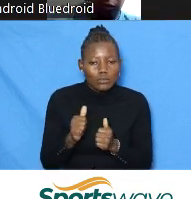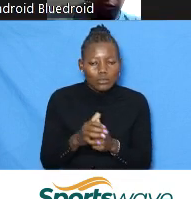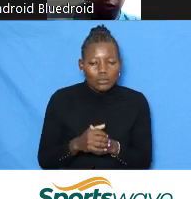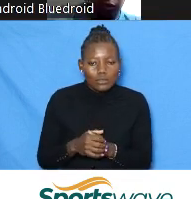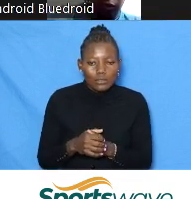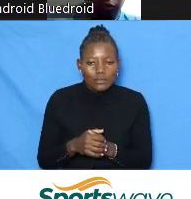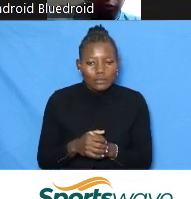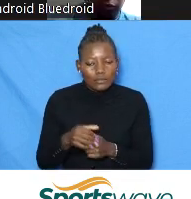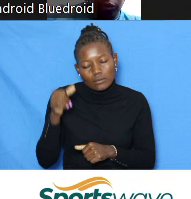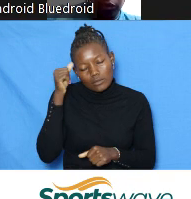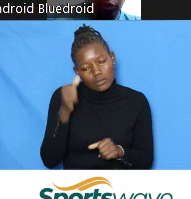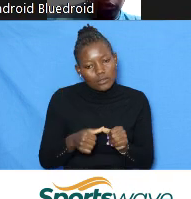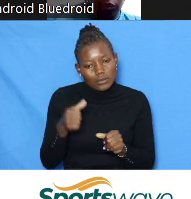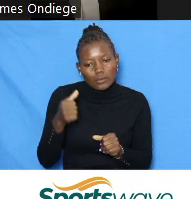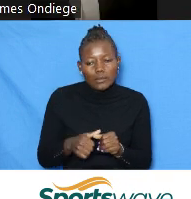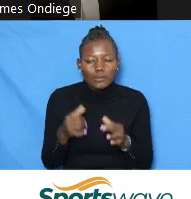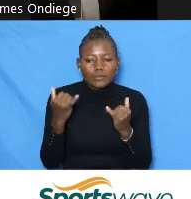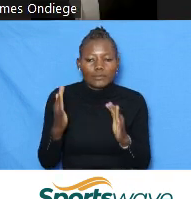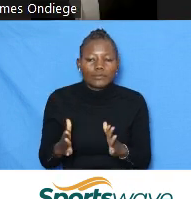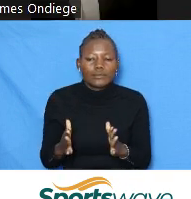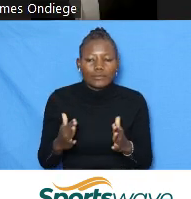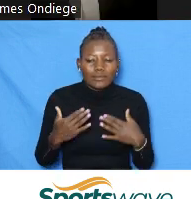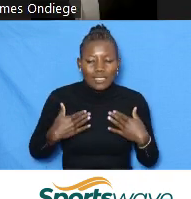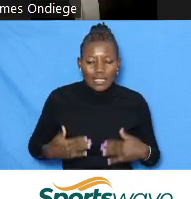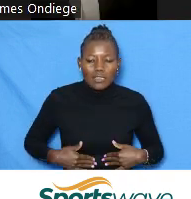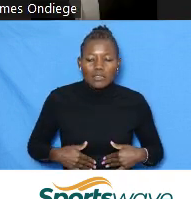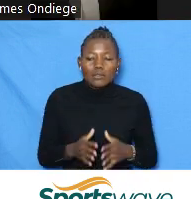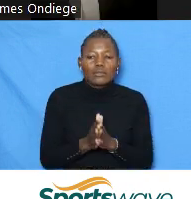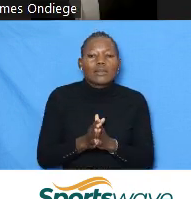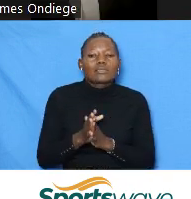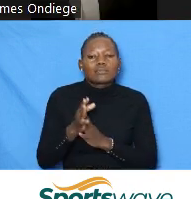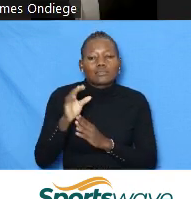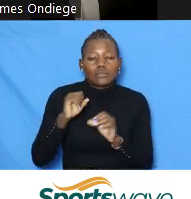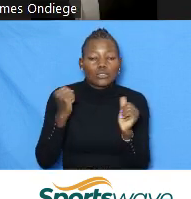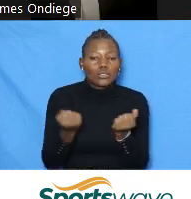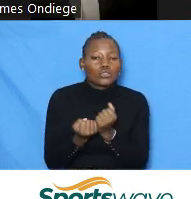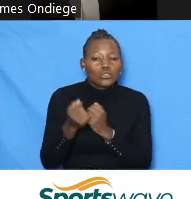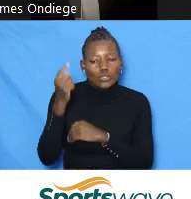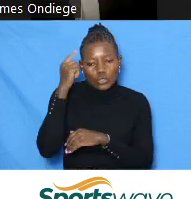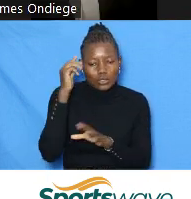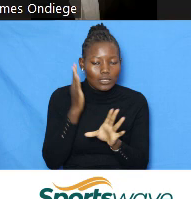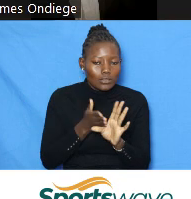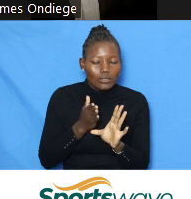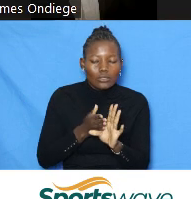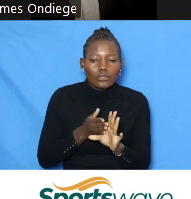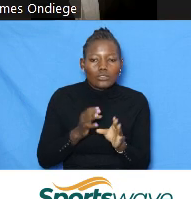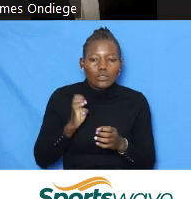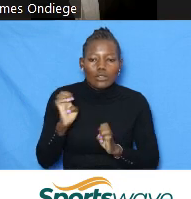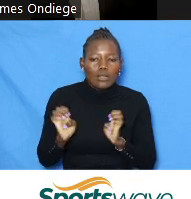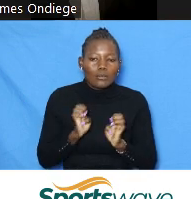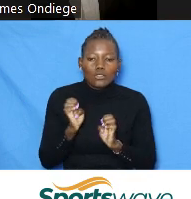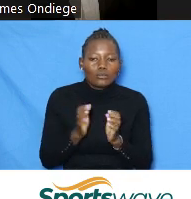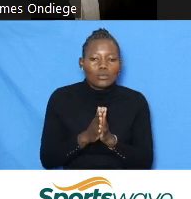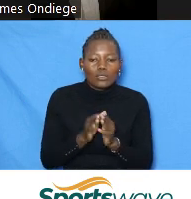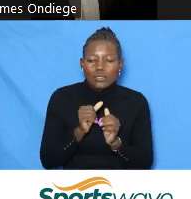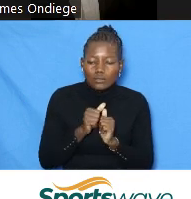And remember that an athlete is a human being, and their social, psychological, and emotional well-being are very, very important. And